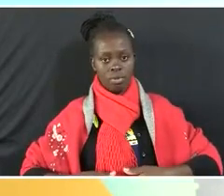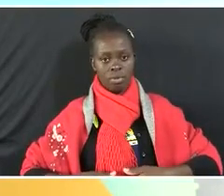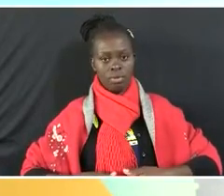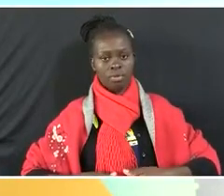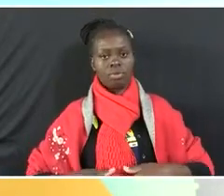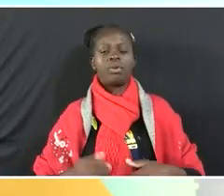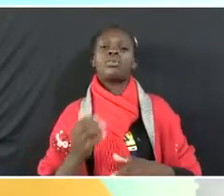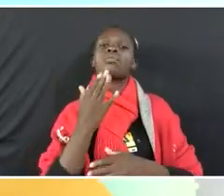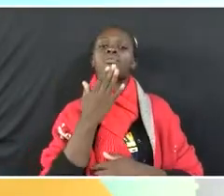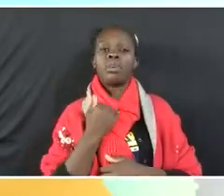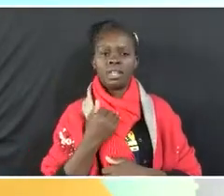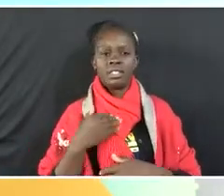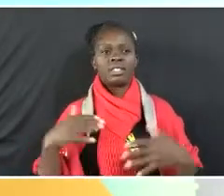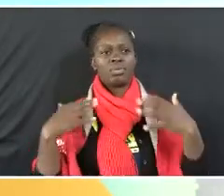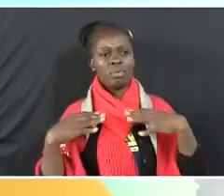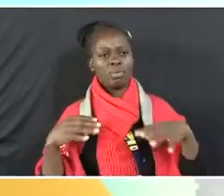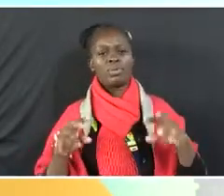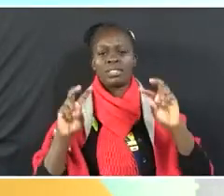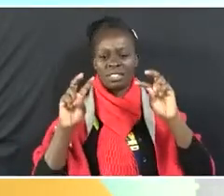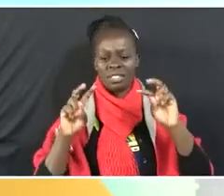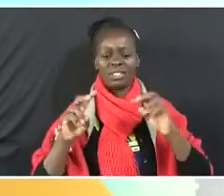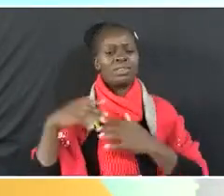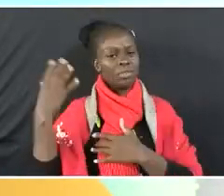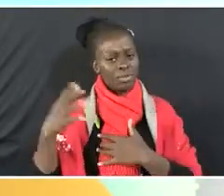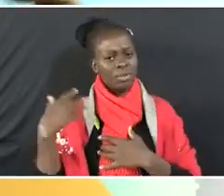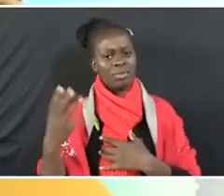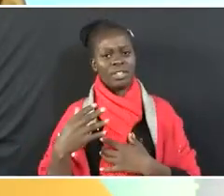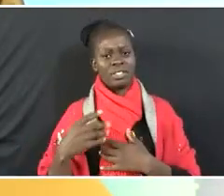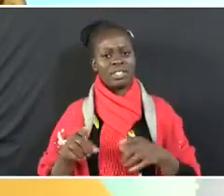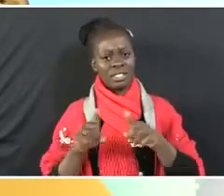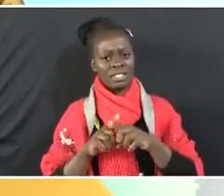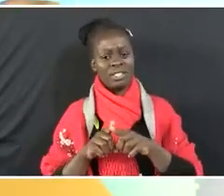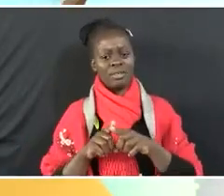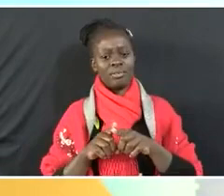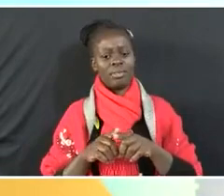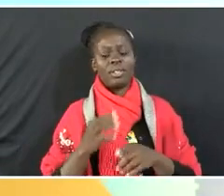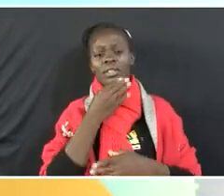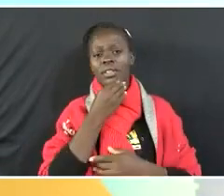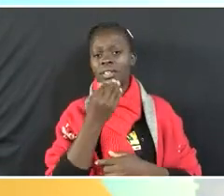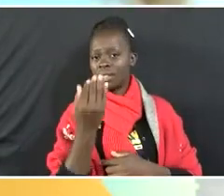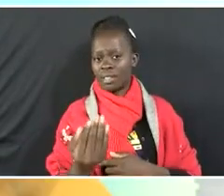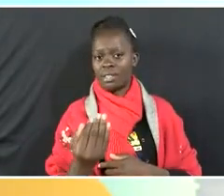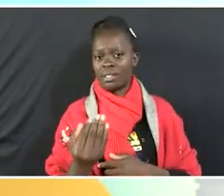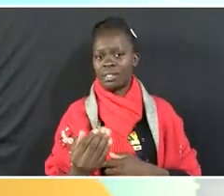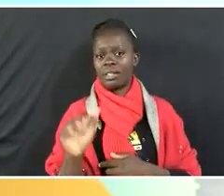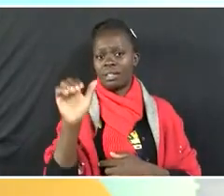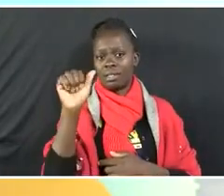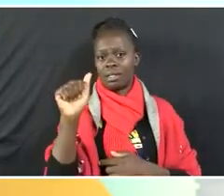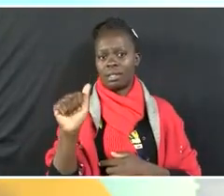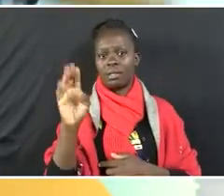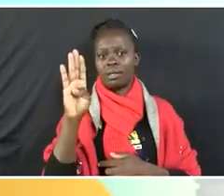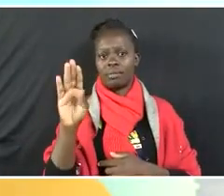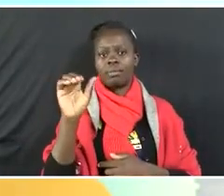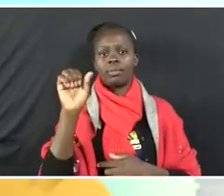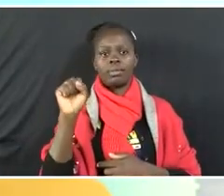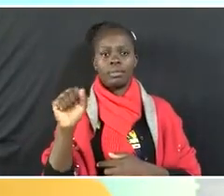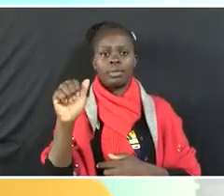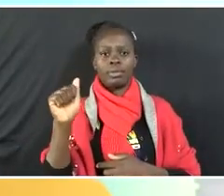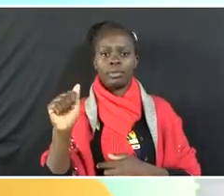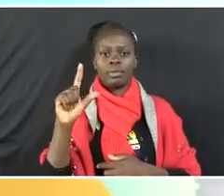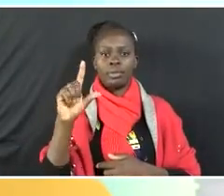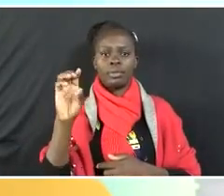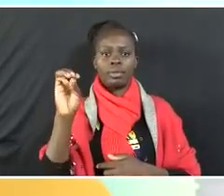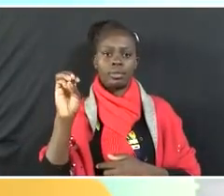much. And I have said it. And I am saying it again. This may be the last time you are seeing me preach on an ambassador's